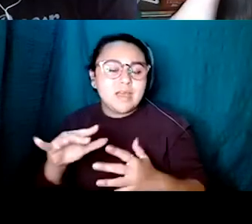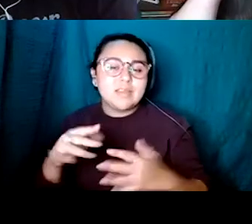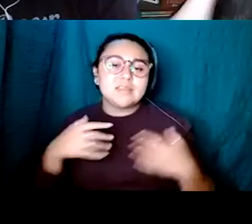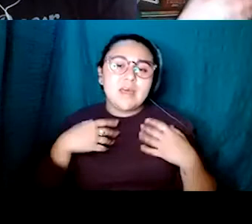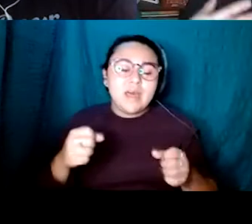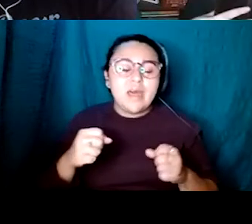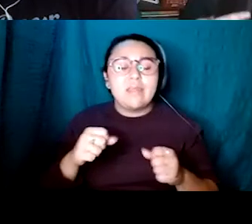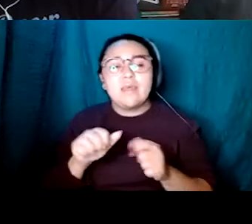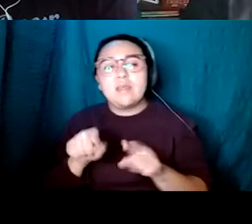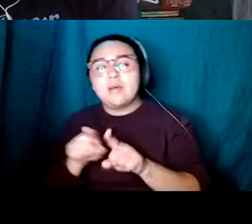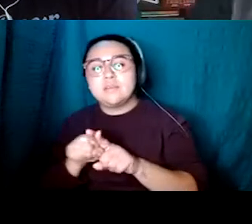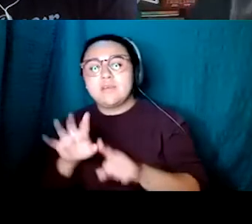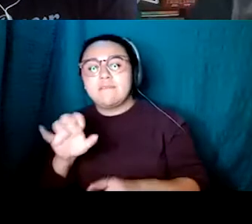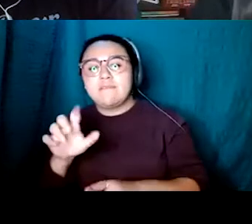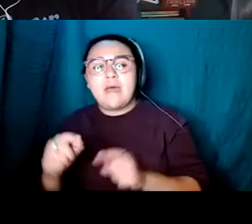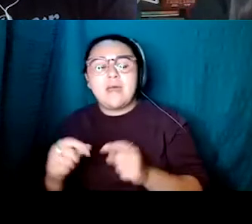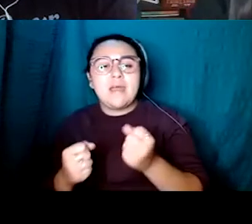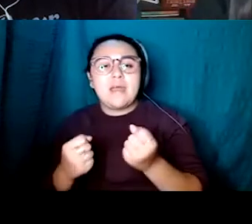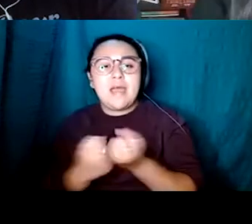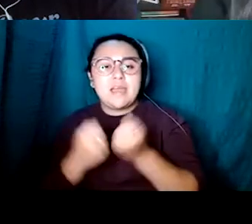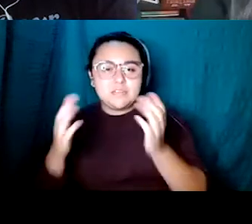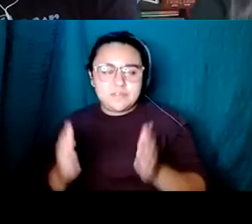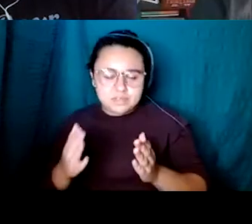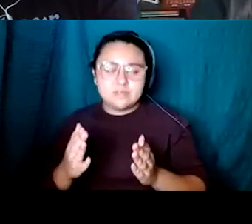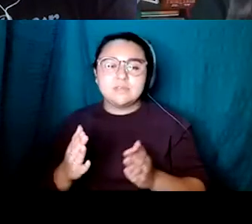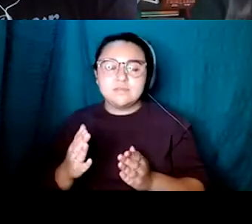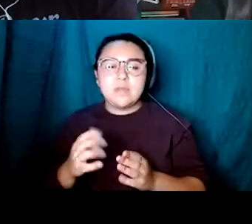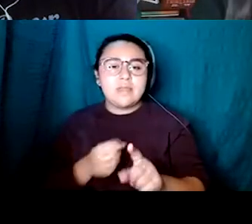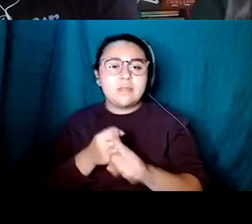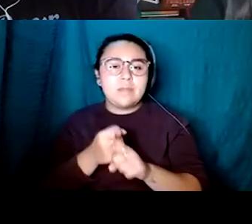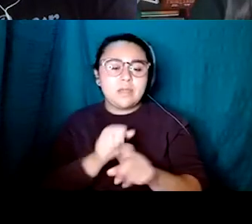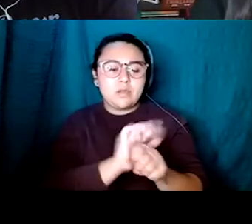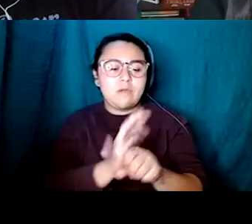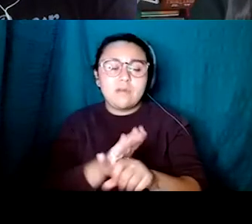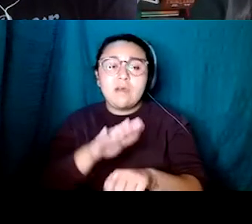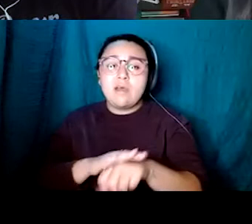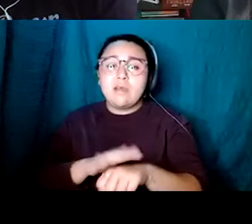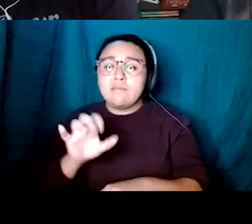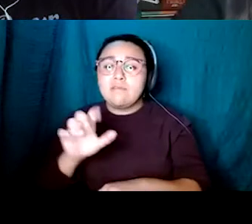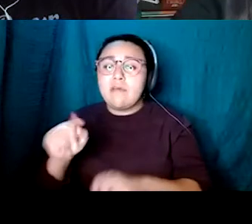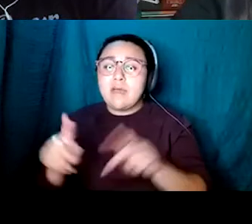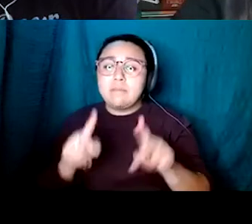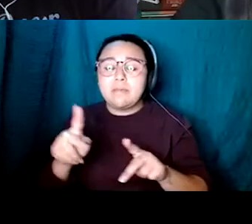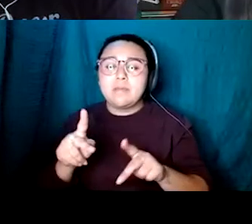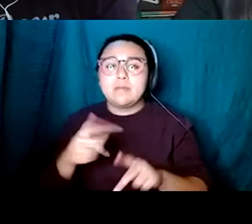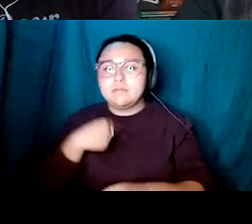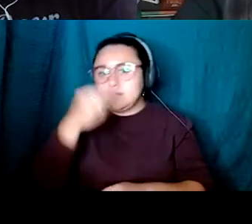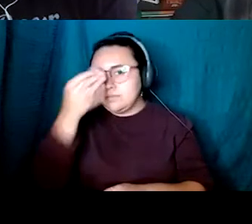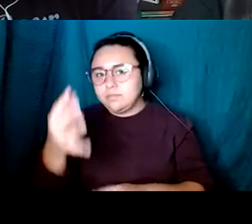the impacts of COVID-19 specifically on fat folks. And I can't tell you how much it